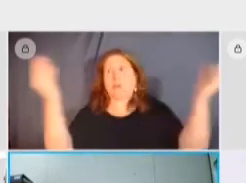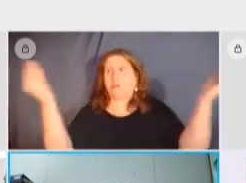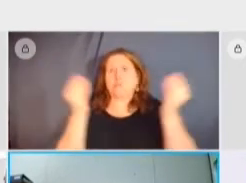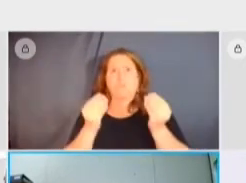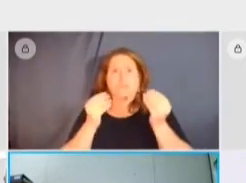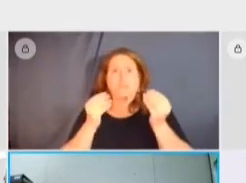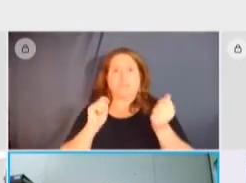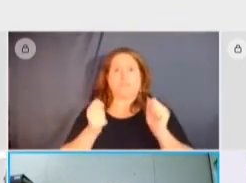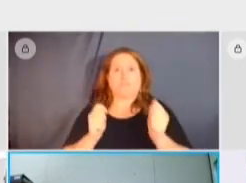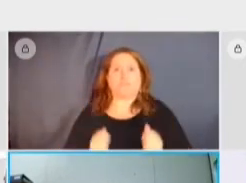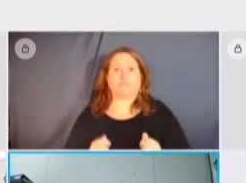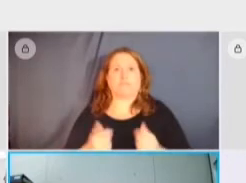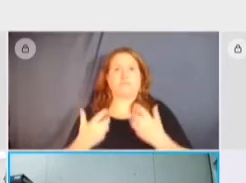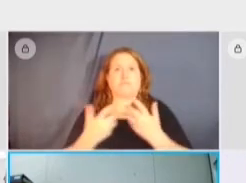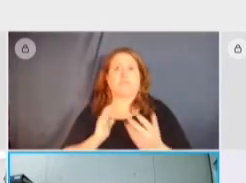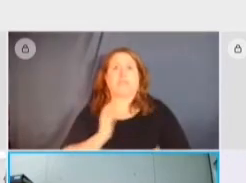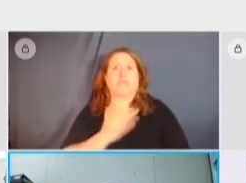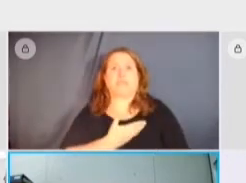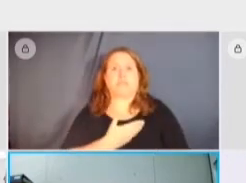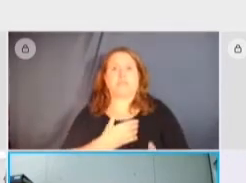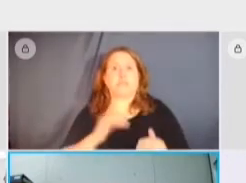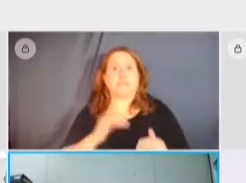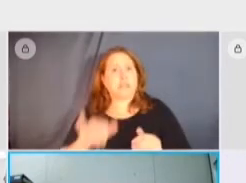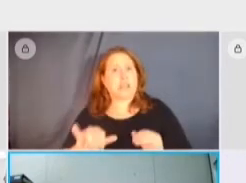instruction to the county boards provided.